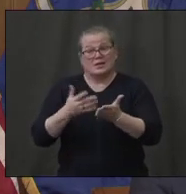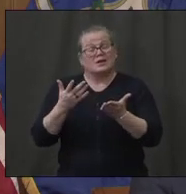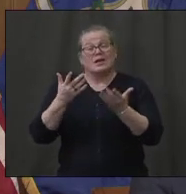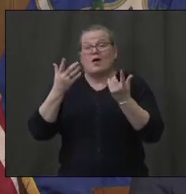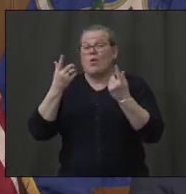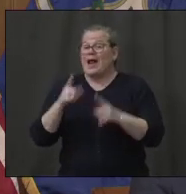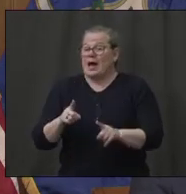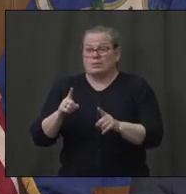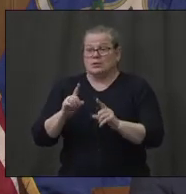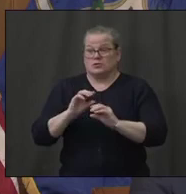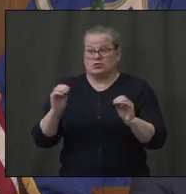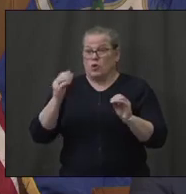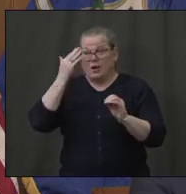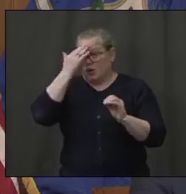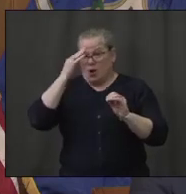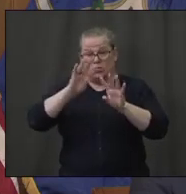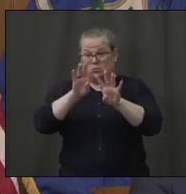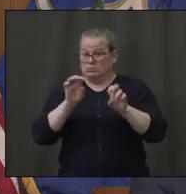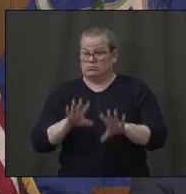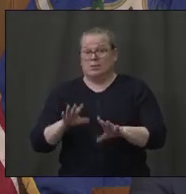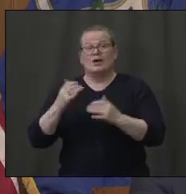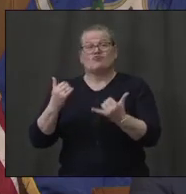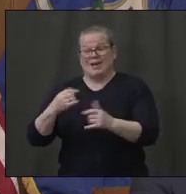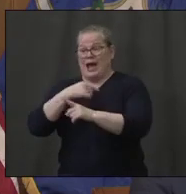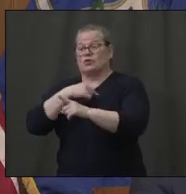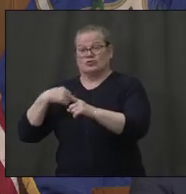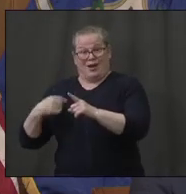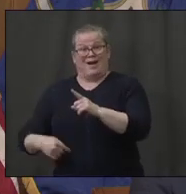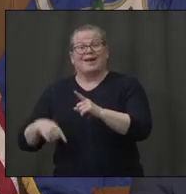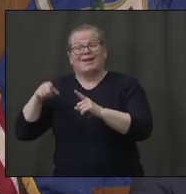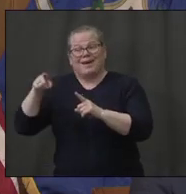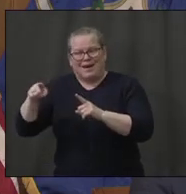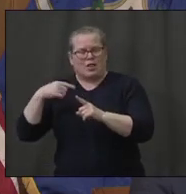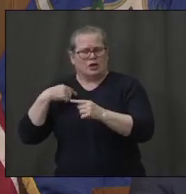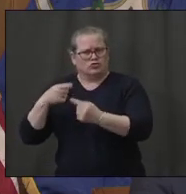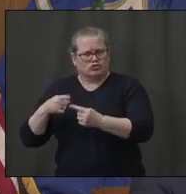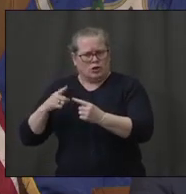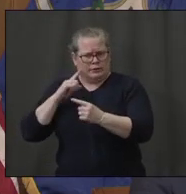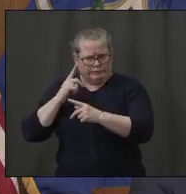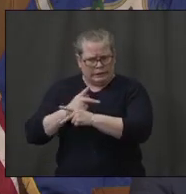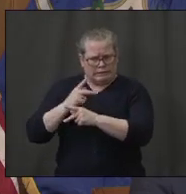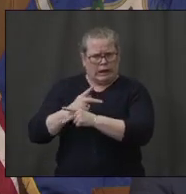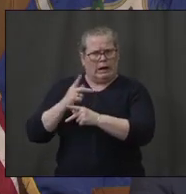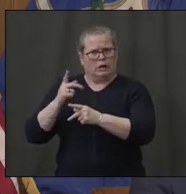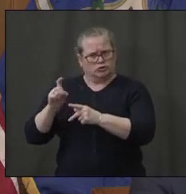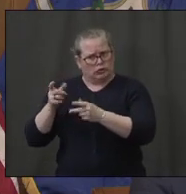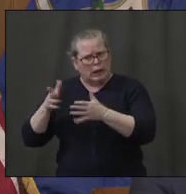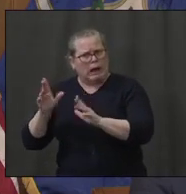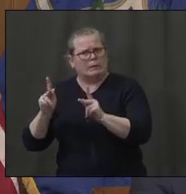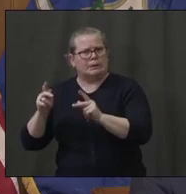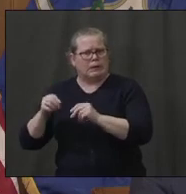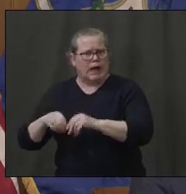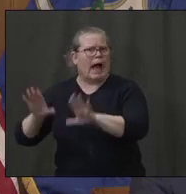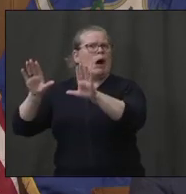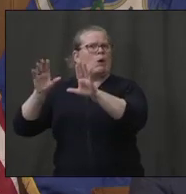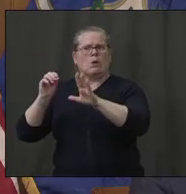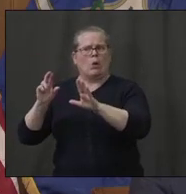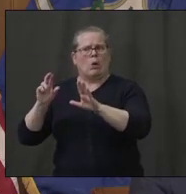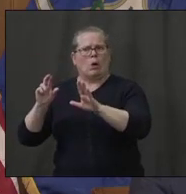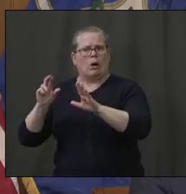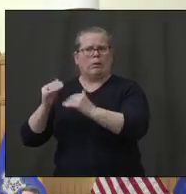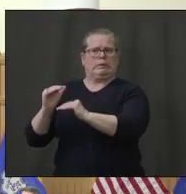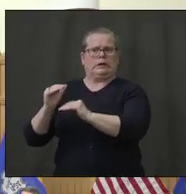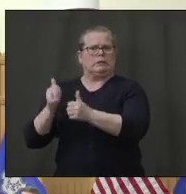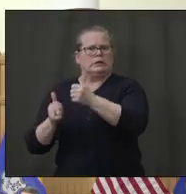you pointed out, is kind of stumbling through it right now and potentially making some mistakes that we will make sure we learn from. So it seems like the estimation